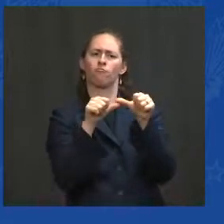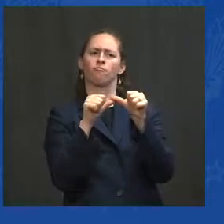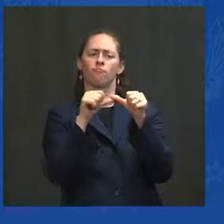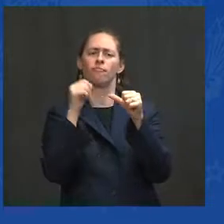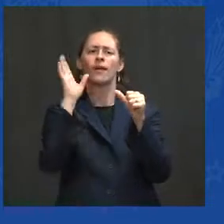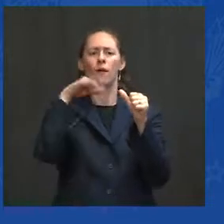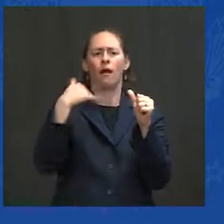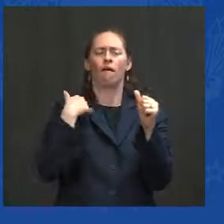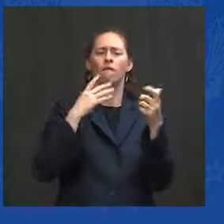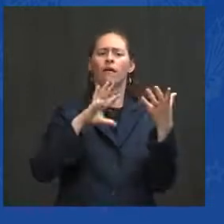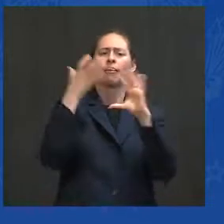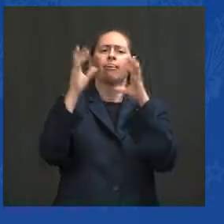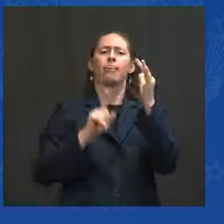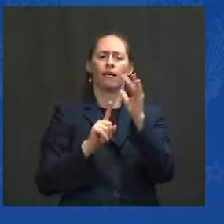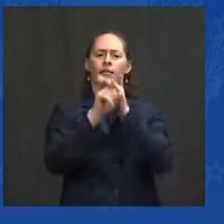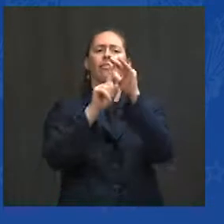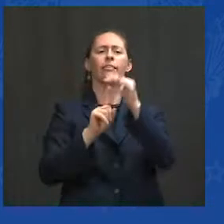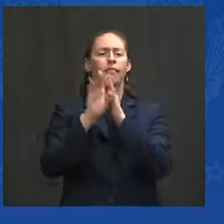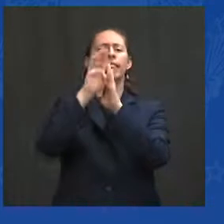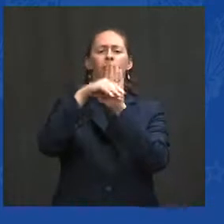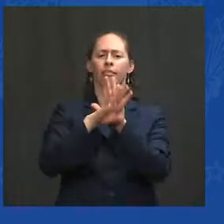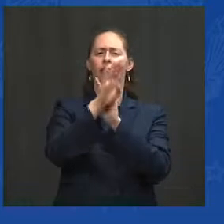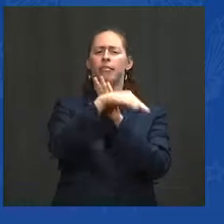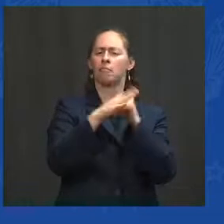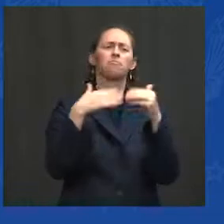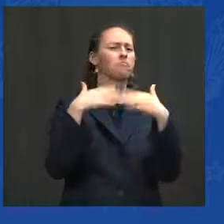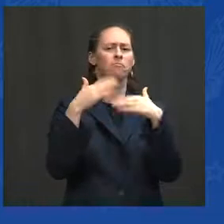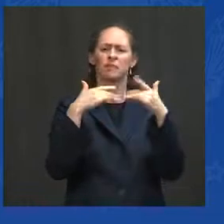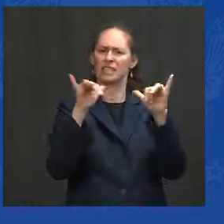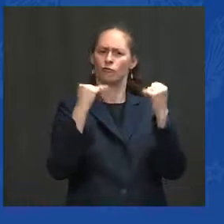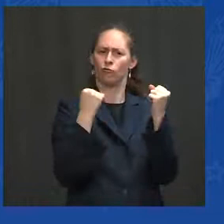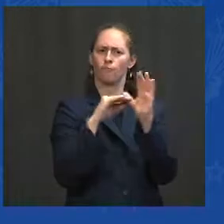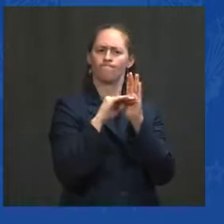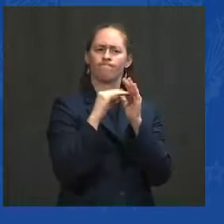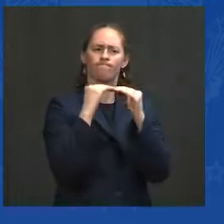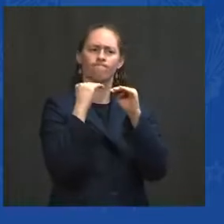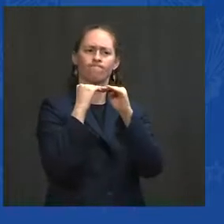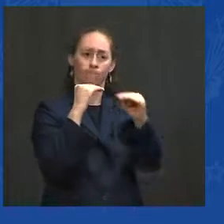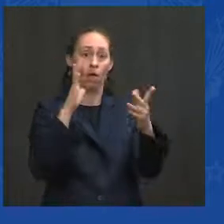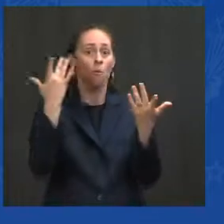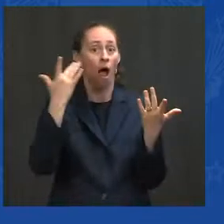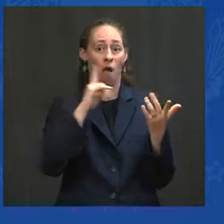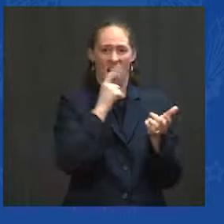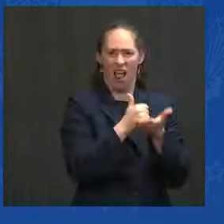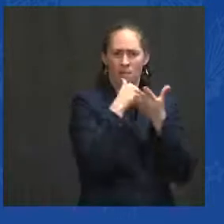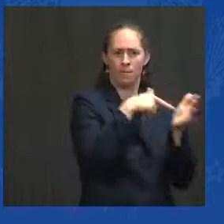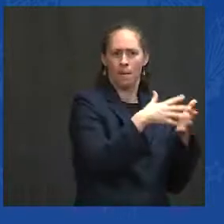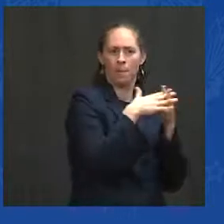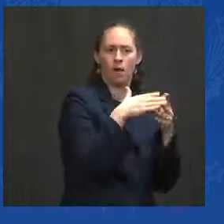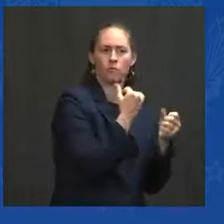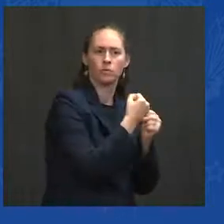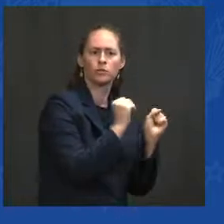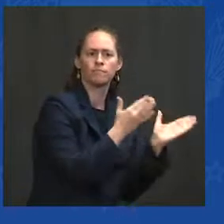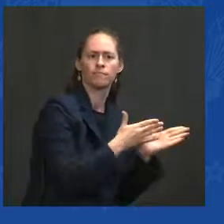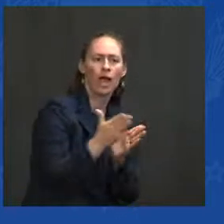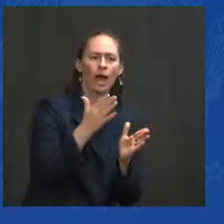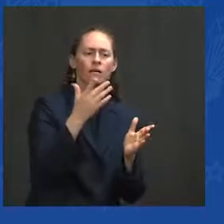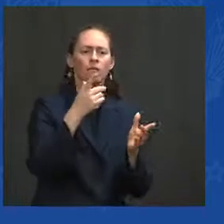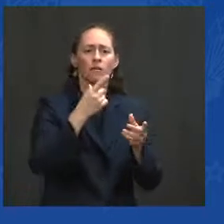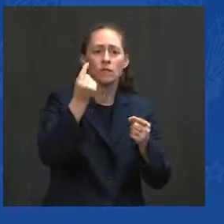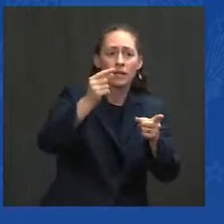downs. That's why the American Rescue Plan was designed to help people not just all at once, but over the course of a full